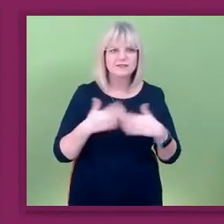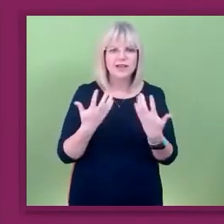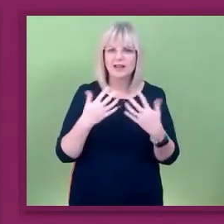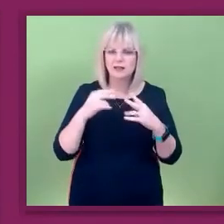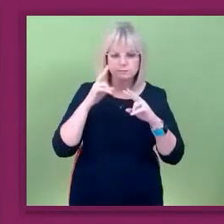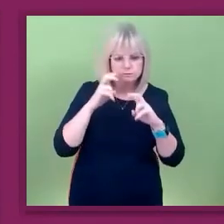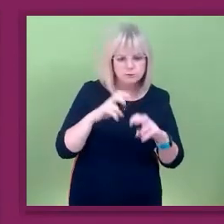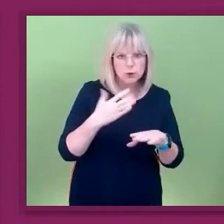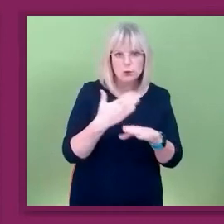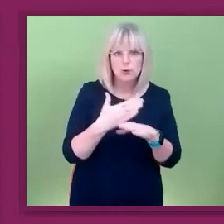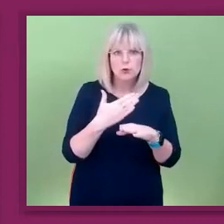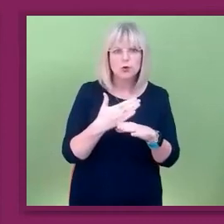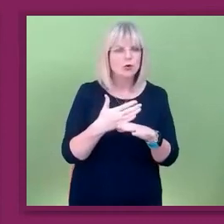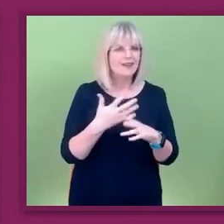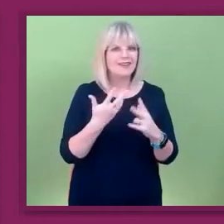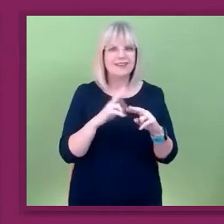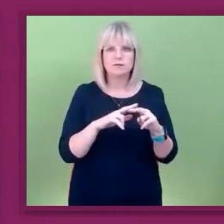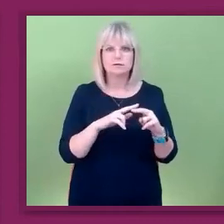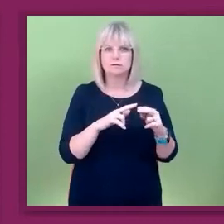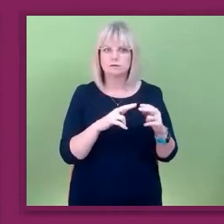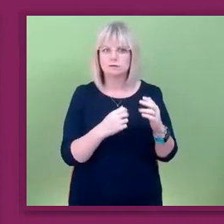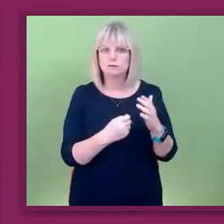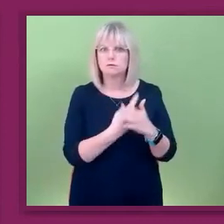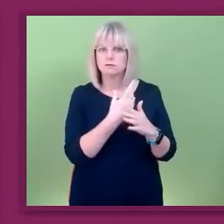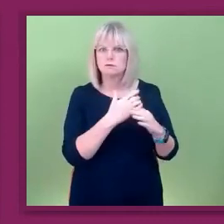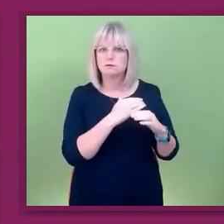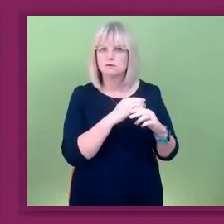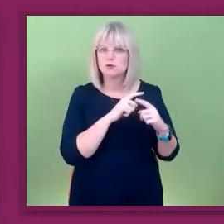trend, and if so, what are the stats?